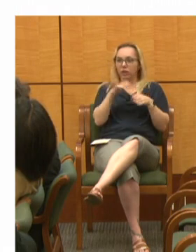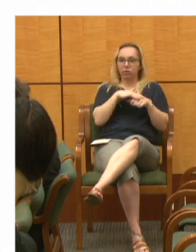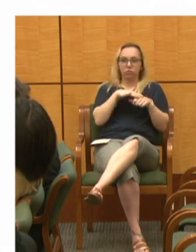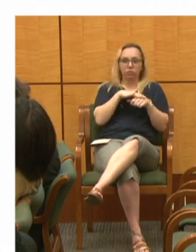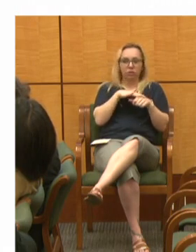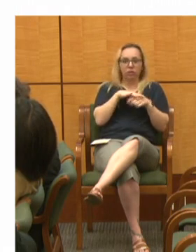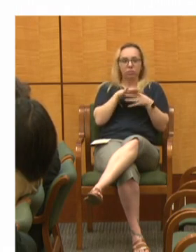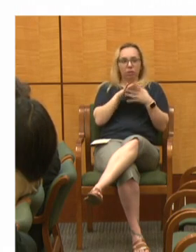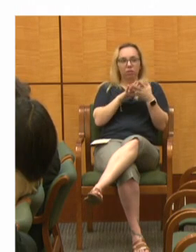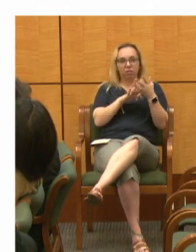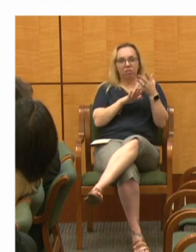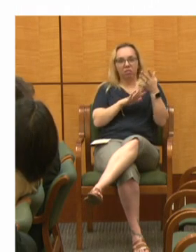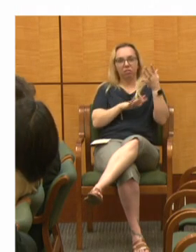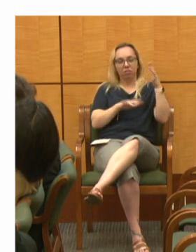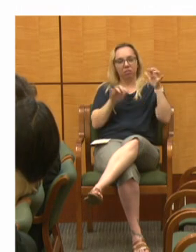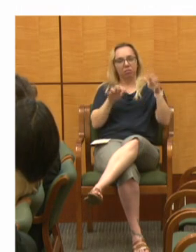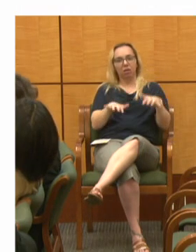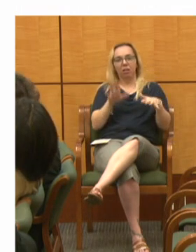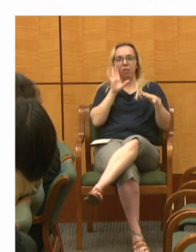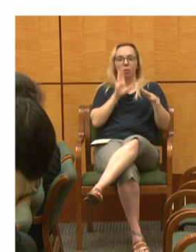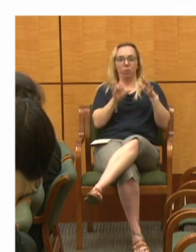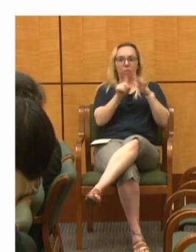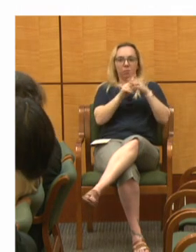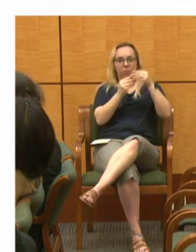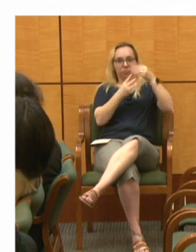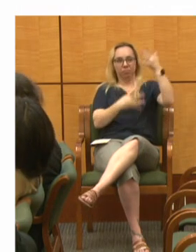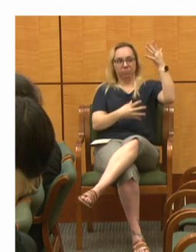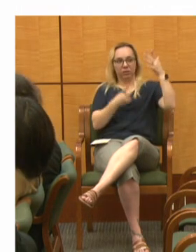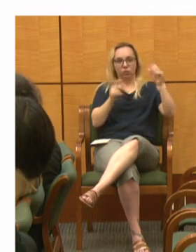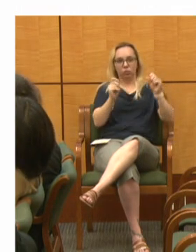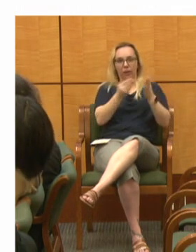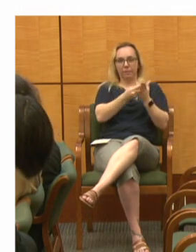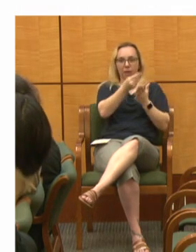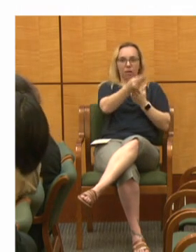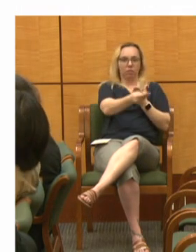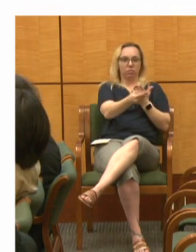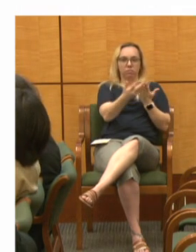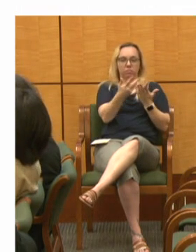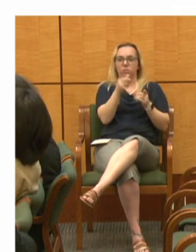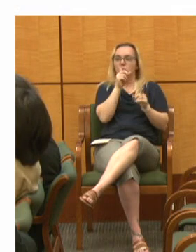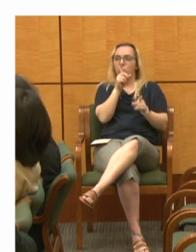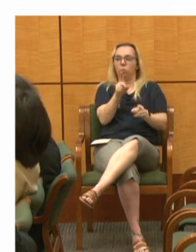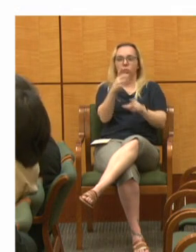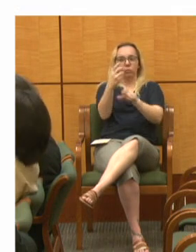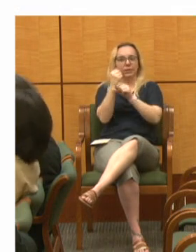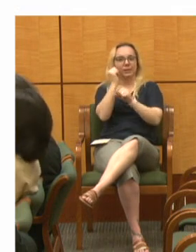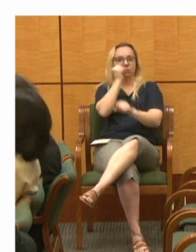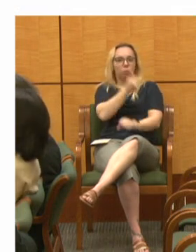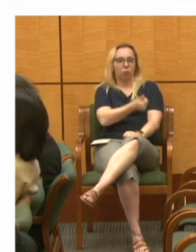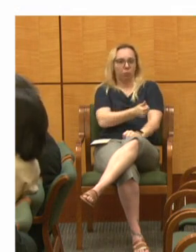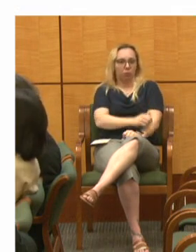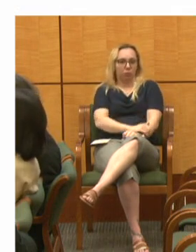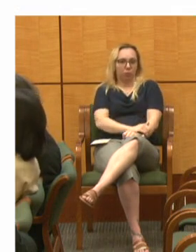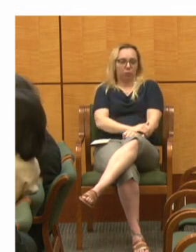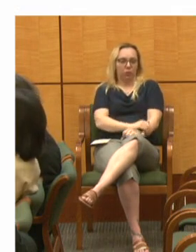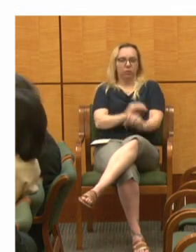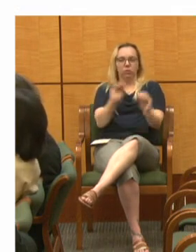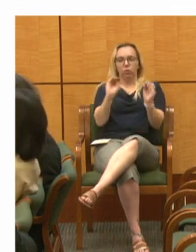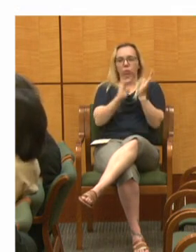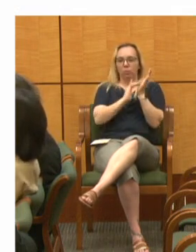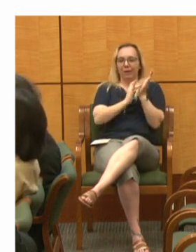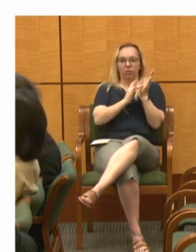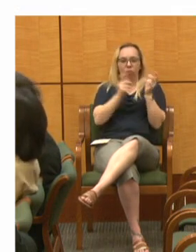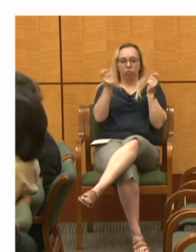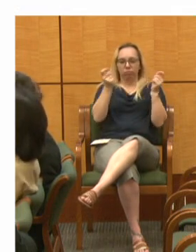bias creams, and all of these products just pop up, and you can buy them, get it as soon as tomorrow. And there's no medical